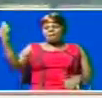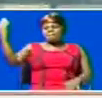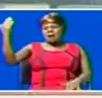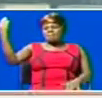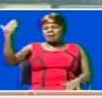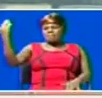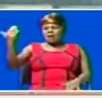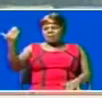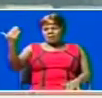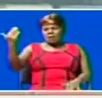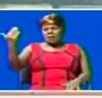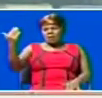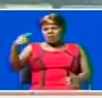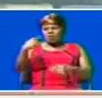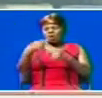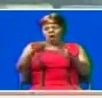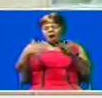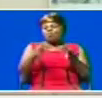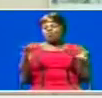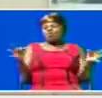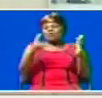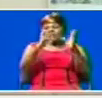in just one academic year will last.